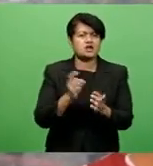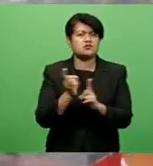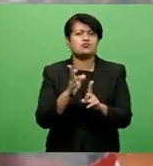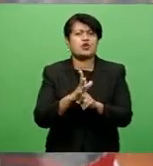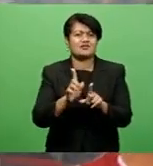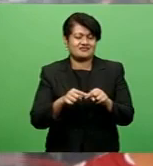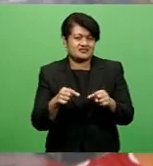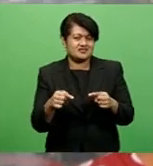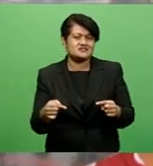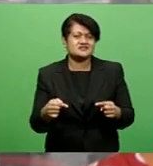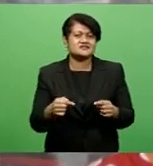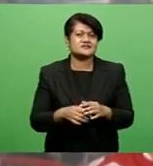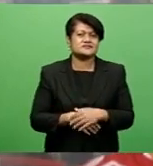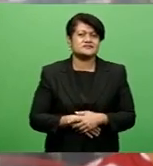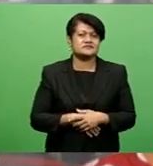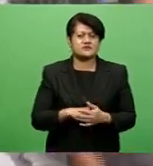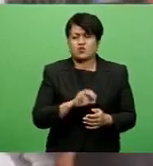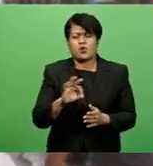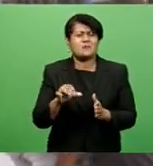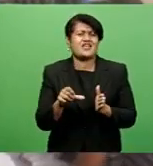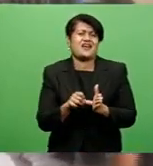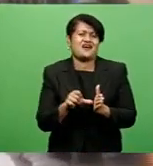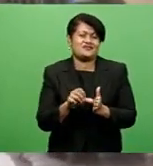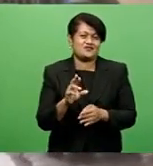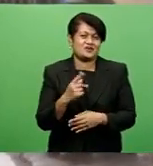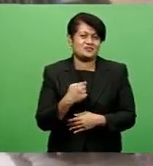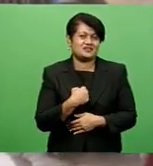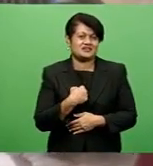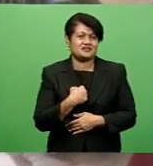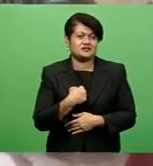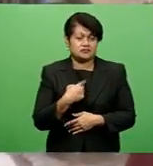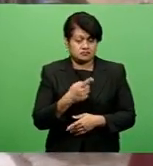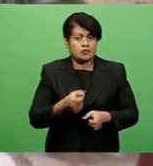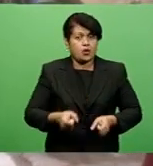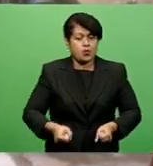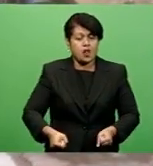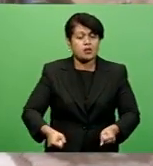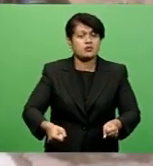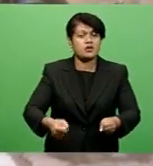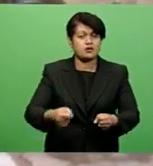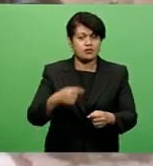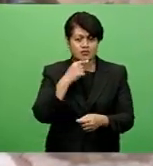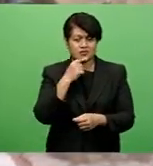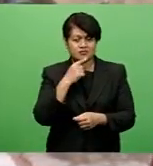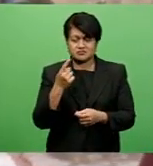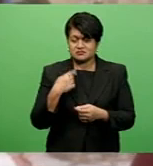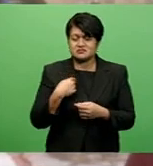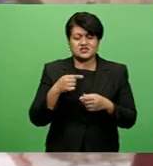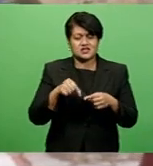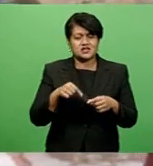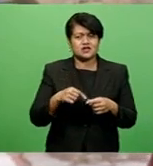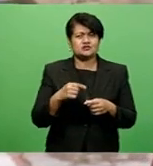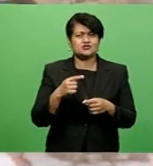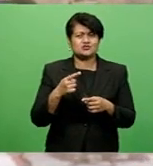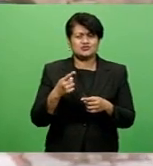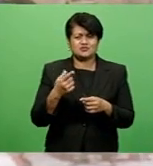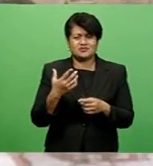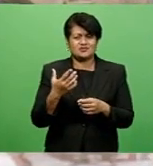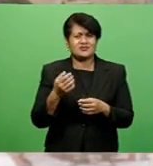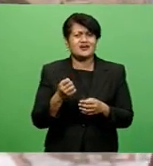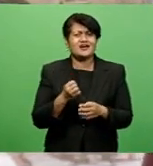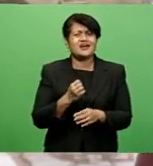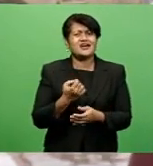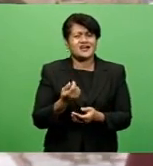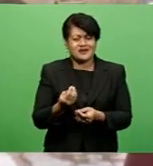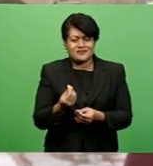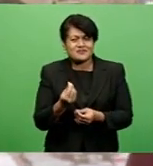that it won't be hard for me. As a wheelbarrow boy, I'm just here to collect some quick money so I may be able to